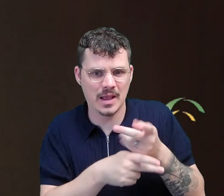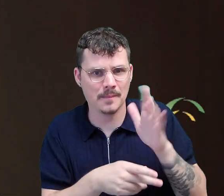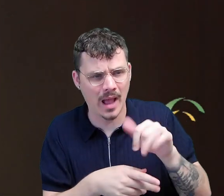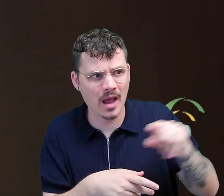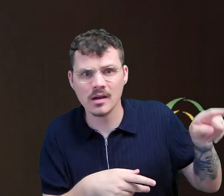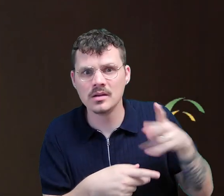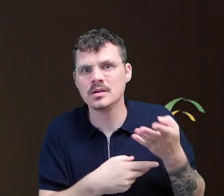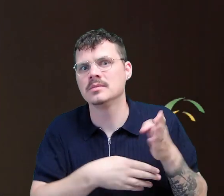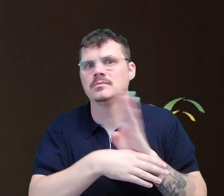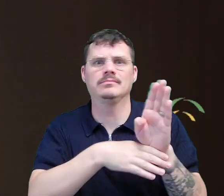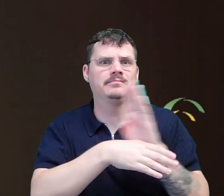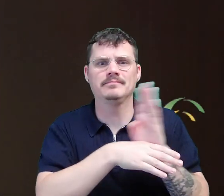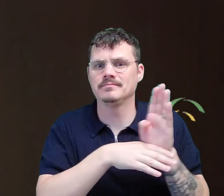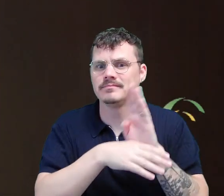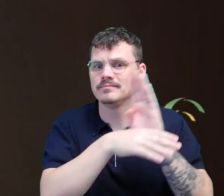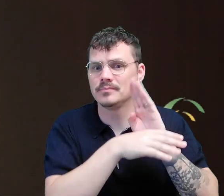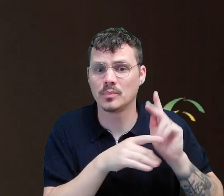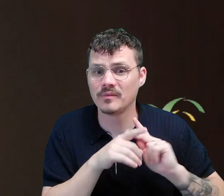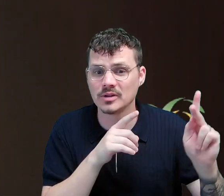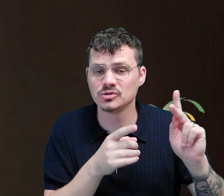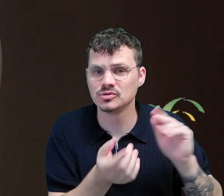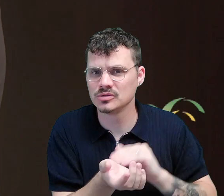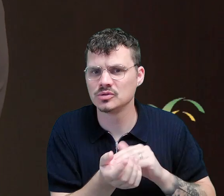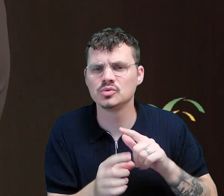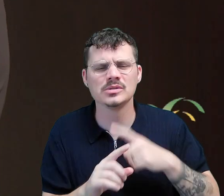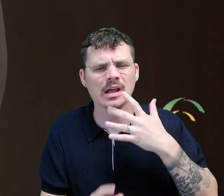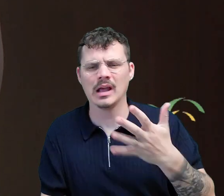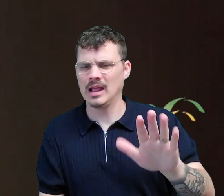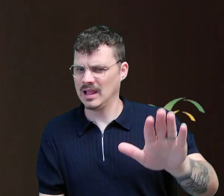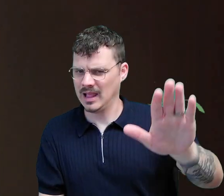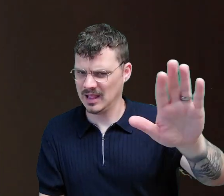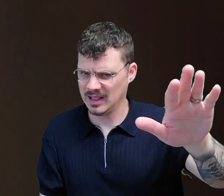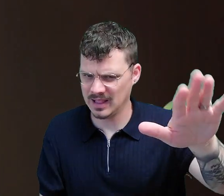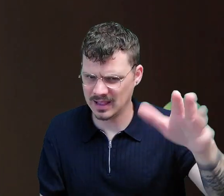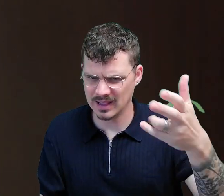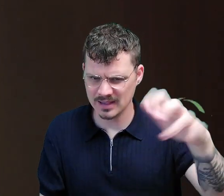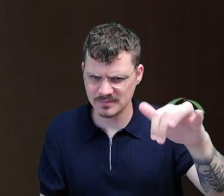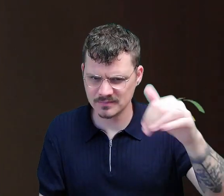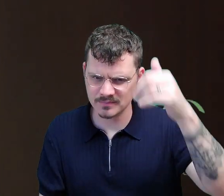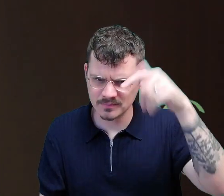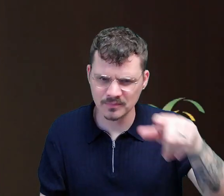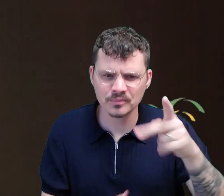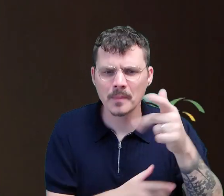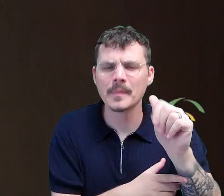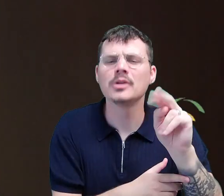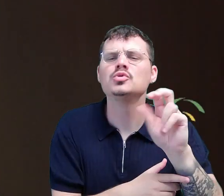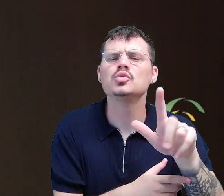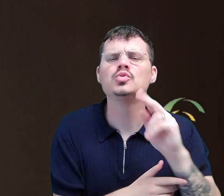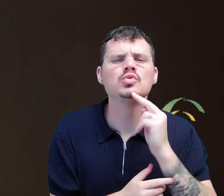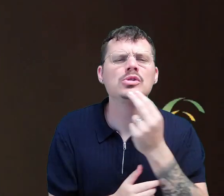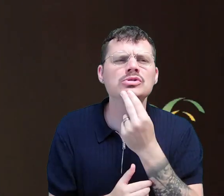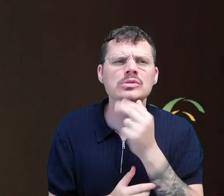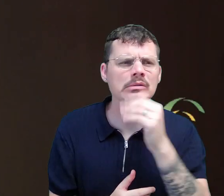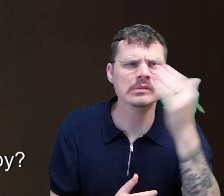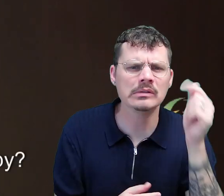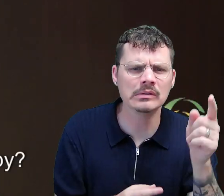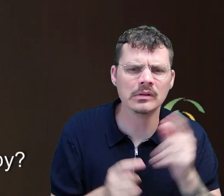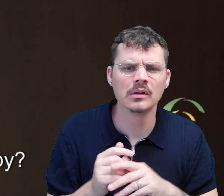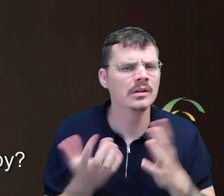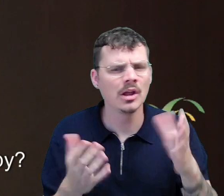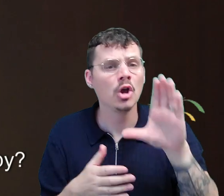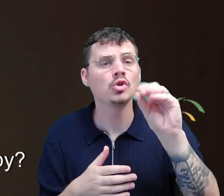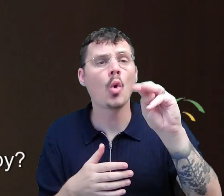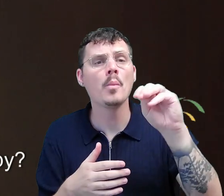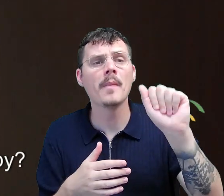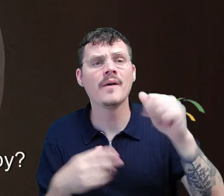very, very busy professionals, to say, hey, how about the parenteral nutrition? How about